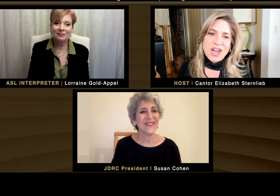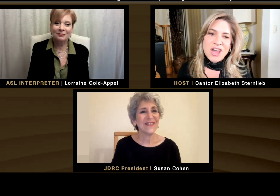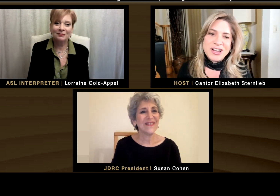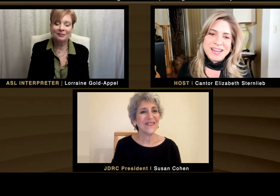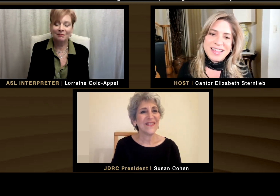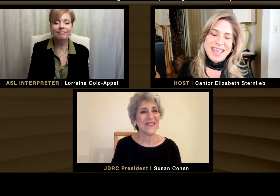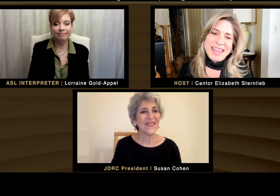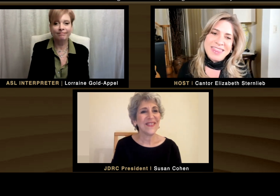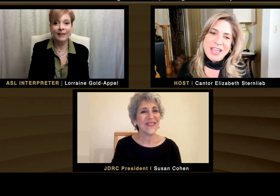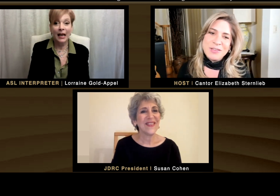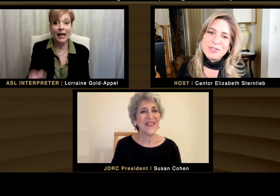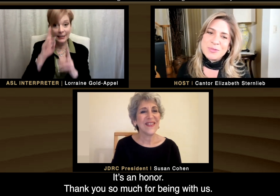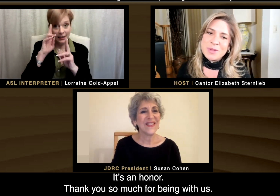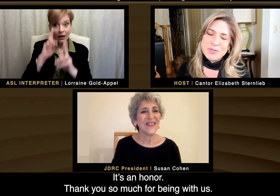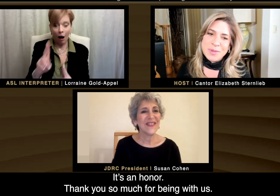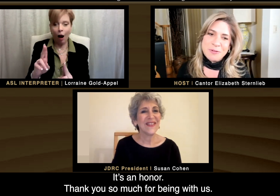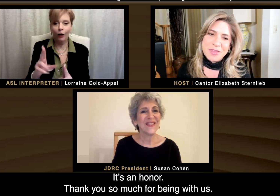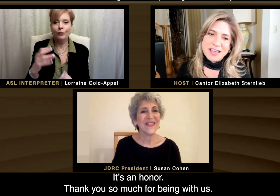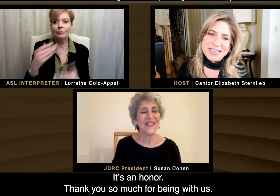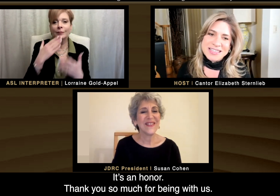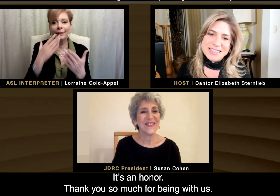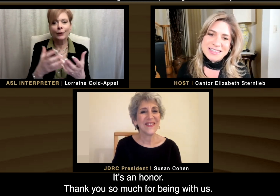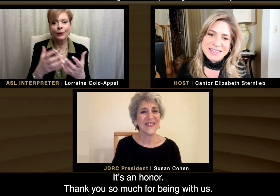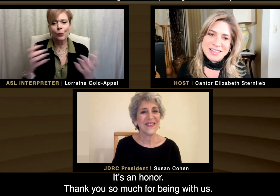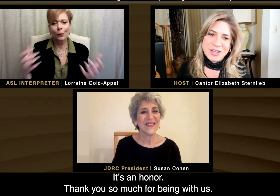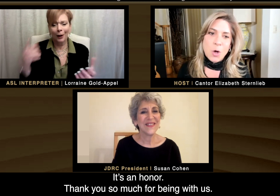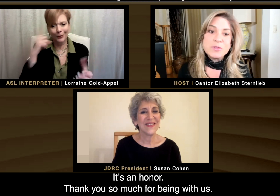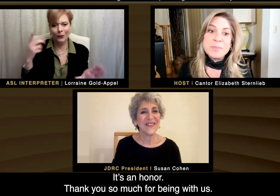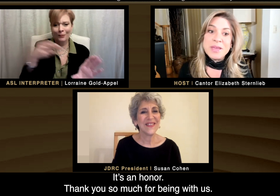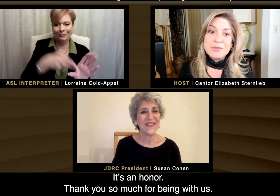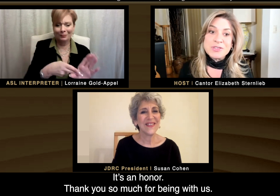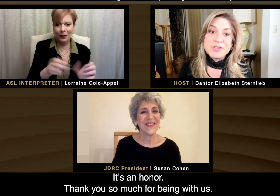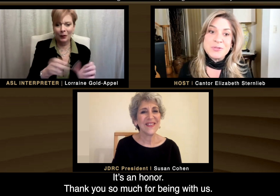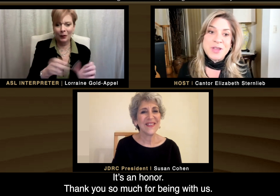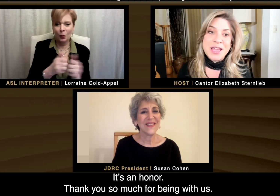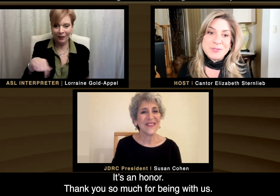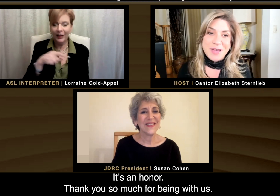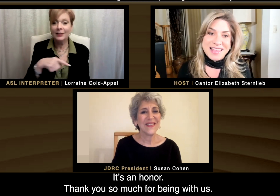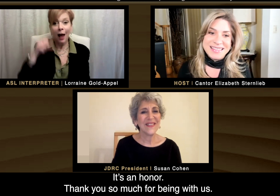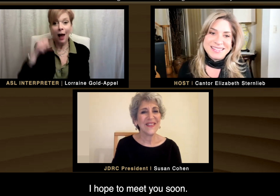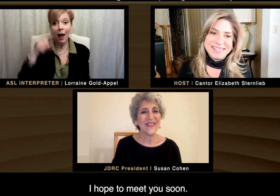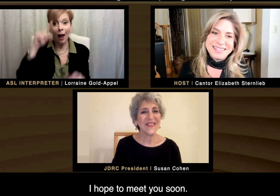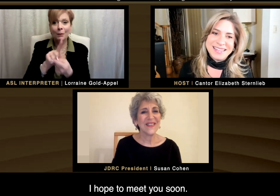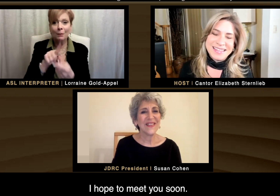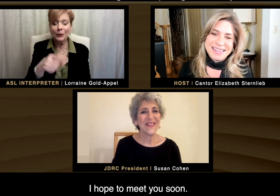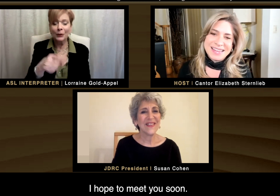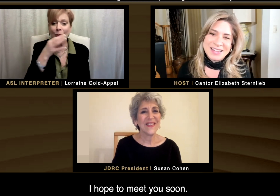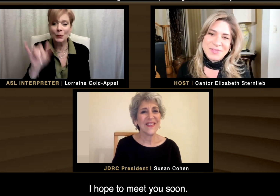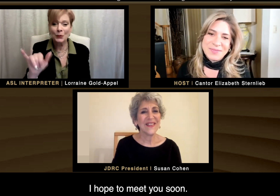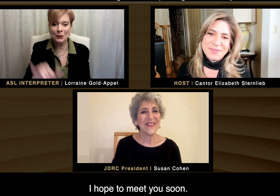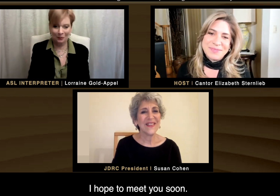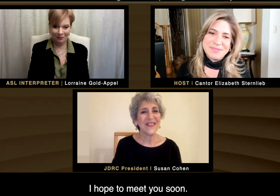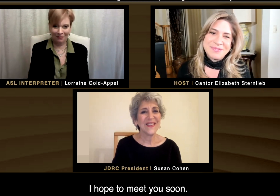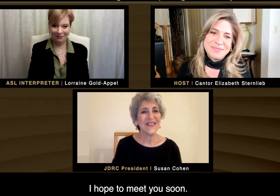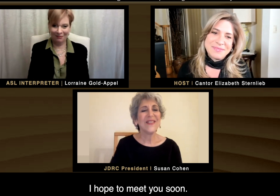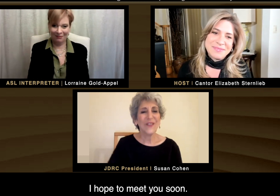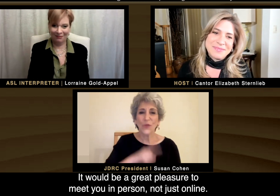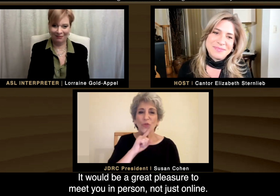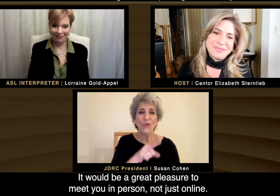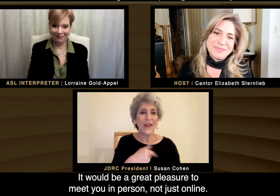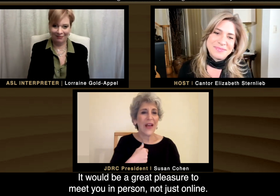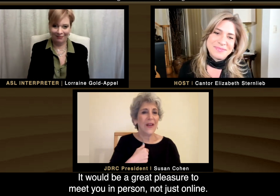It's an honor, and thank you so much for being with us. Hope to meet you soon as well.